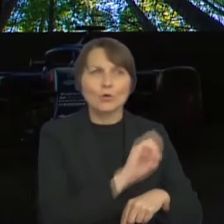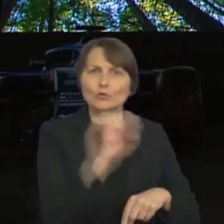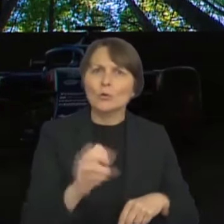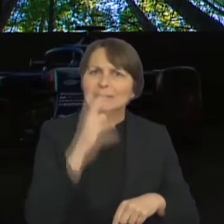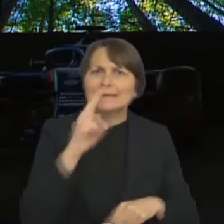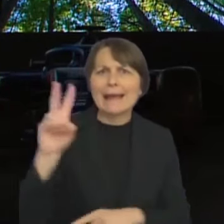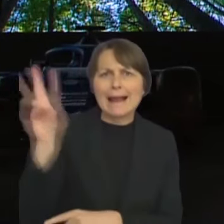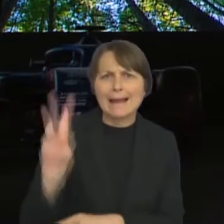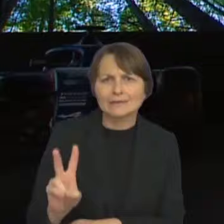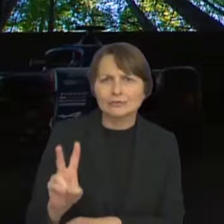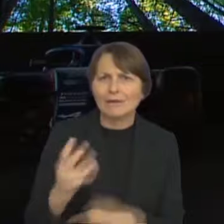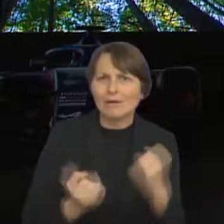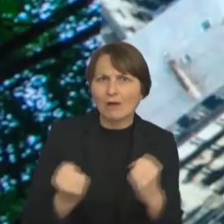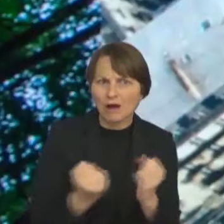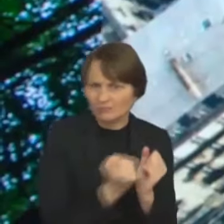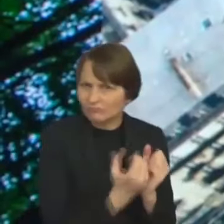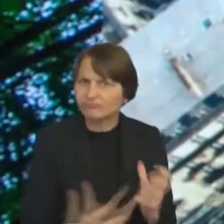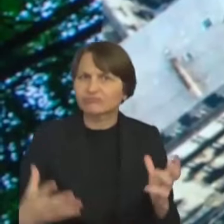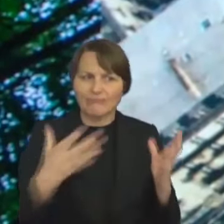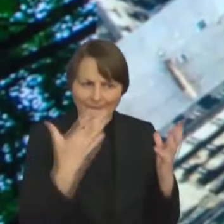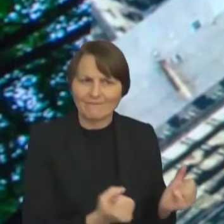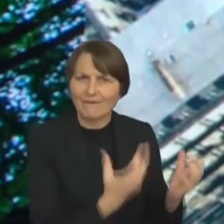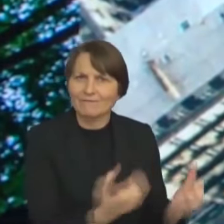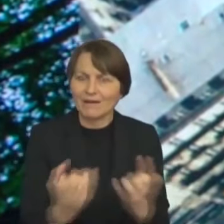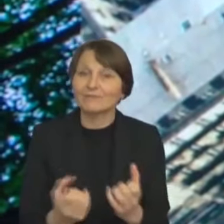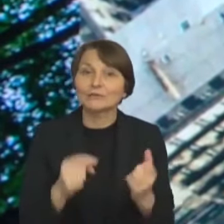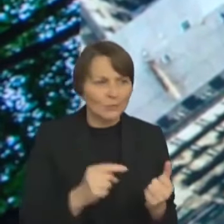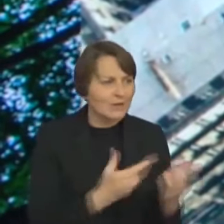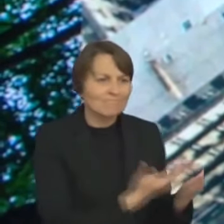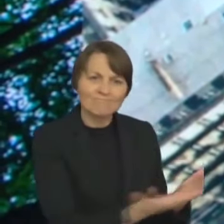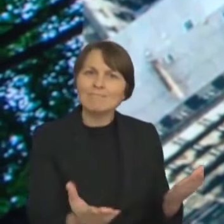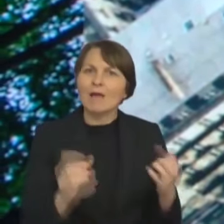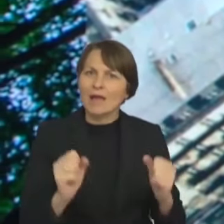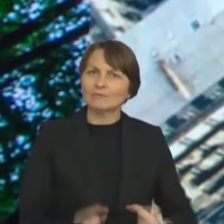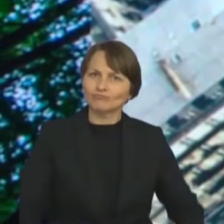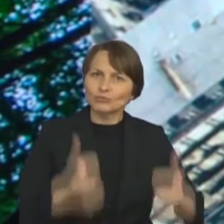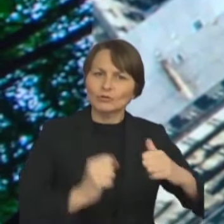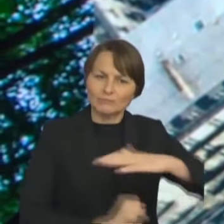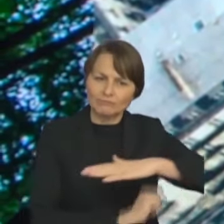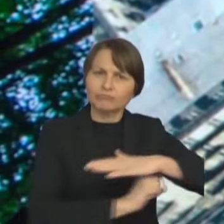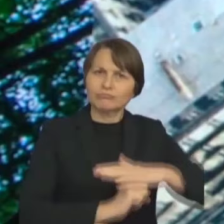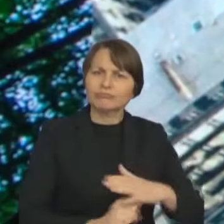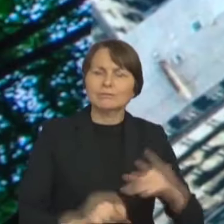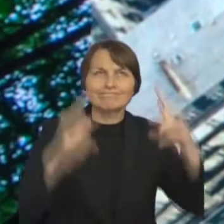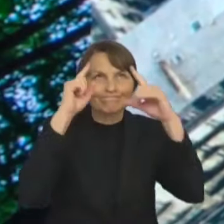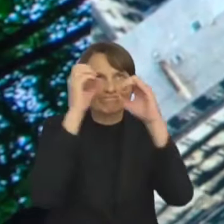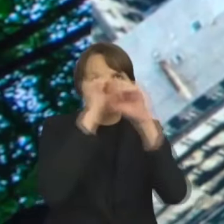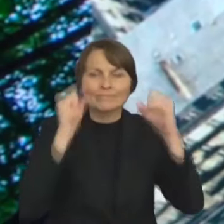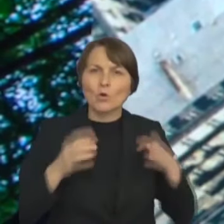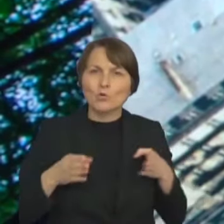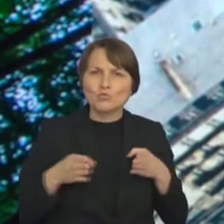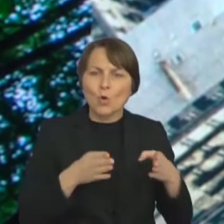of excellence, and we plan to use them and use them as pillars for our roadmaps towards decarbonization and